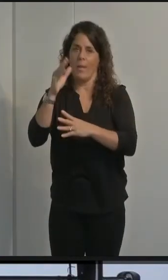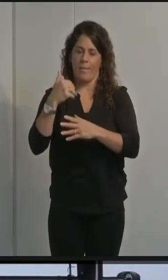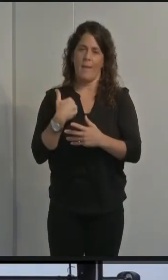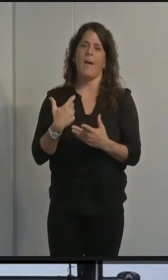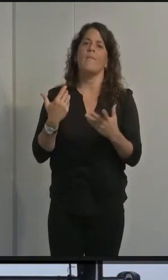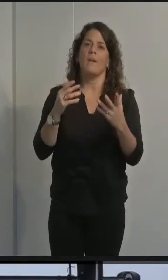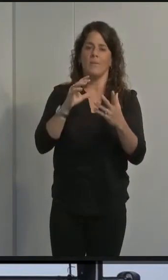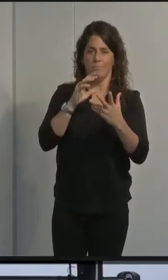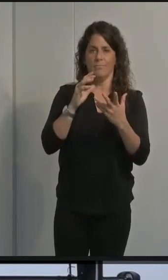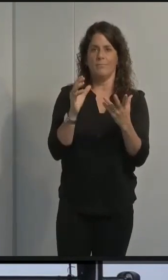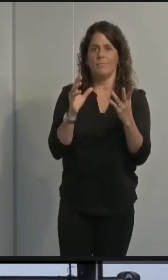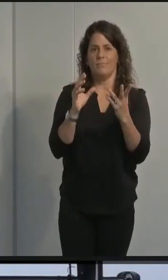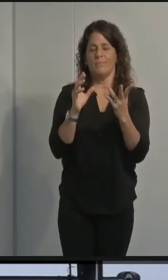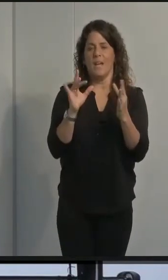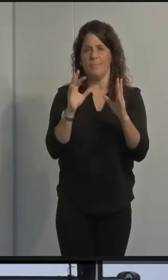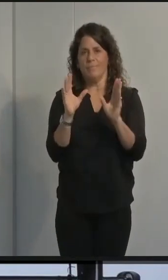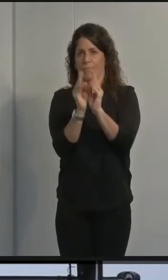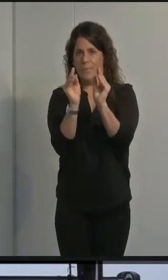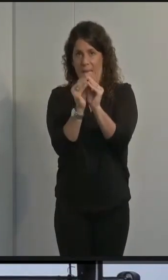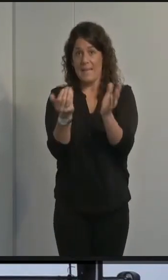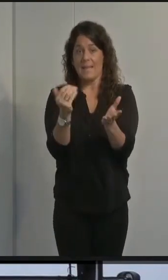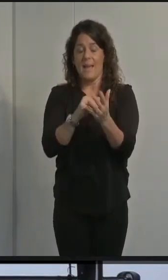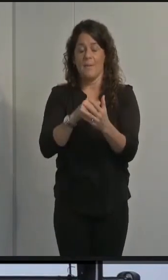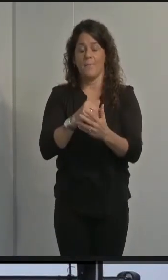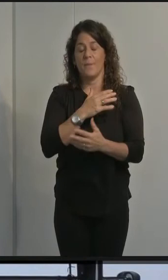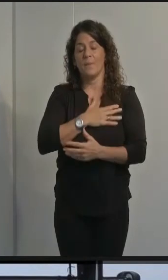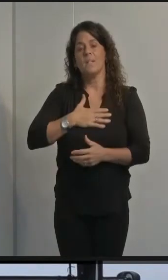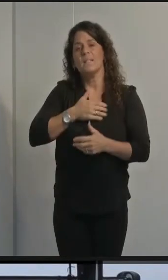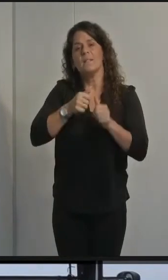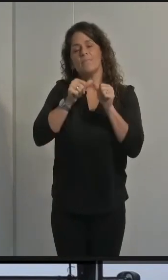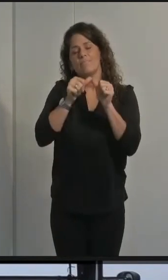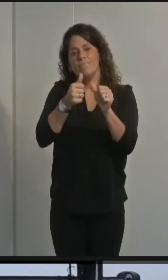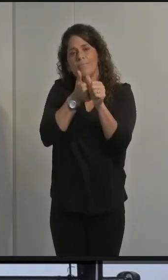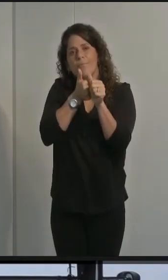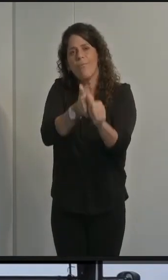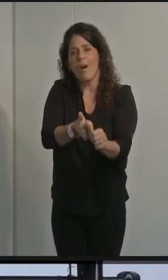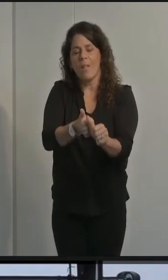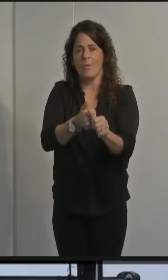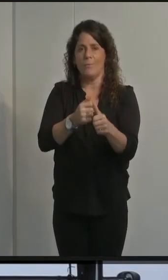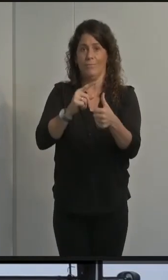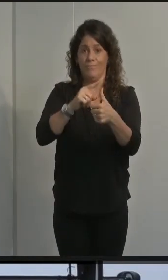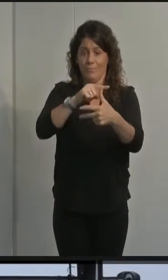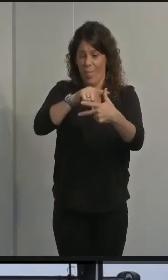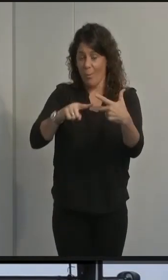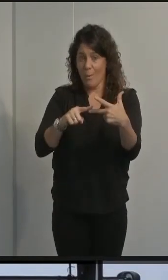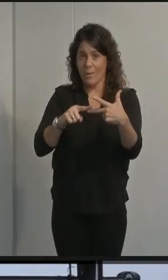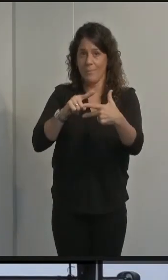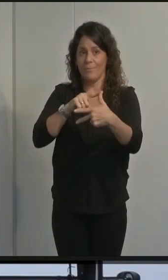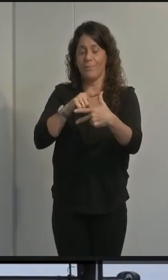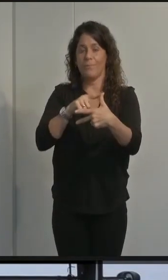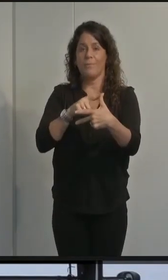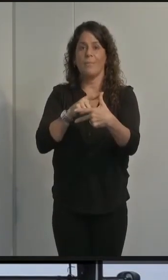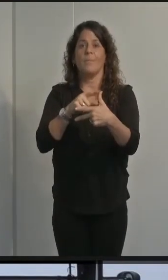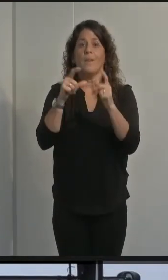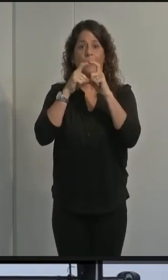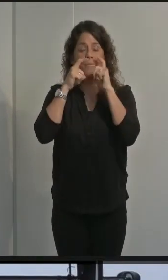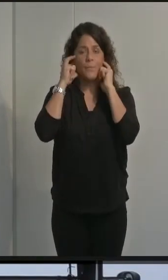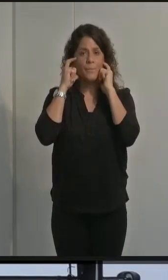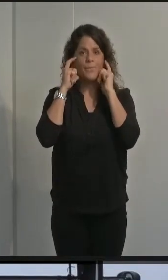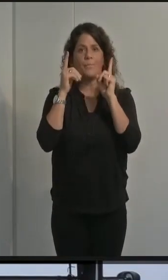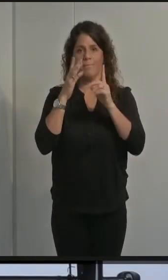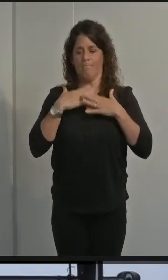these three simple personal steps every day number one remember to wear a face covering and stay at least six feet apart from other people